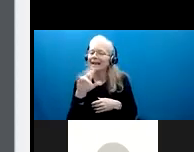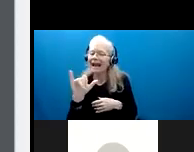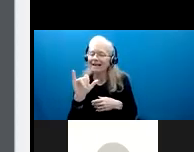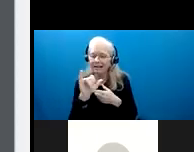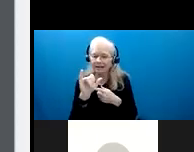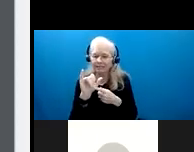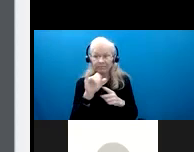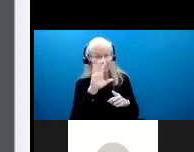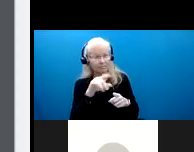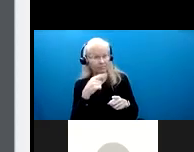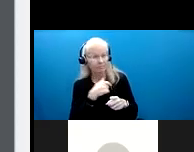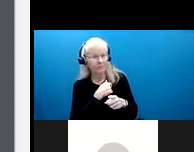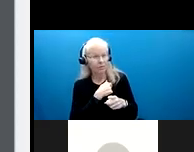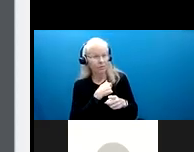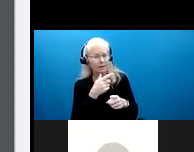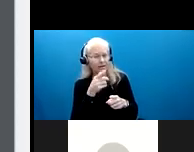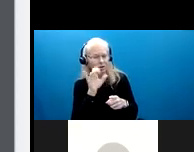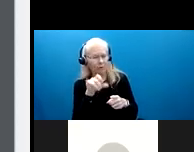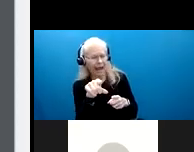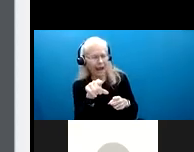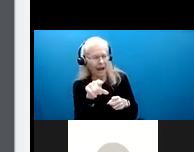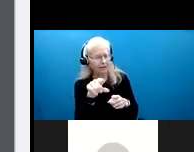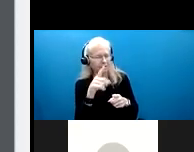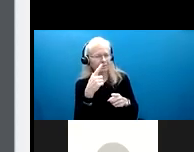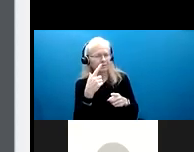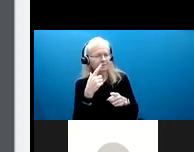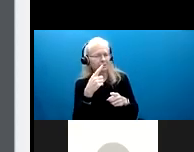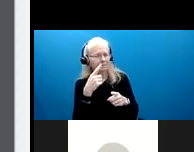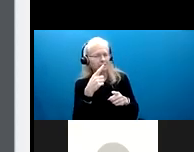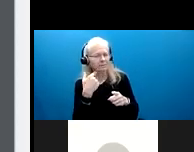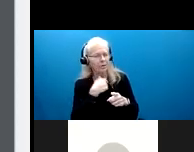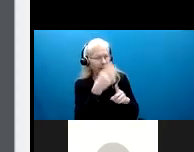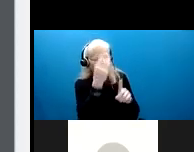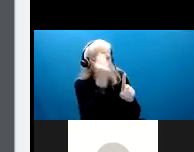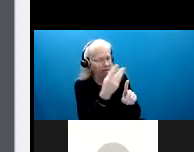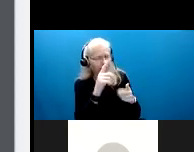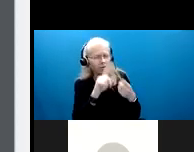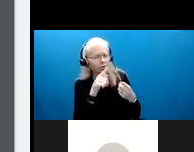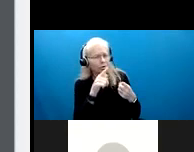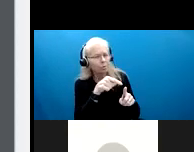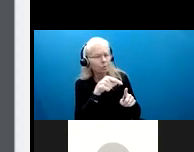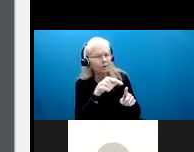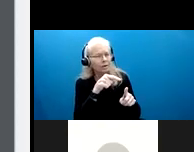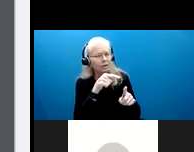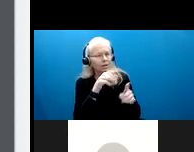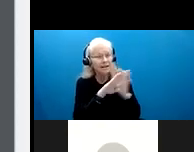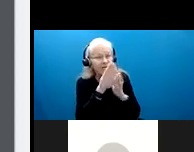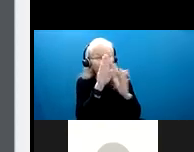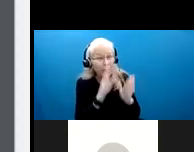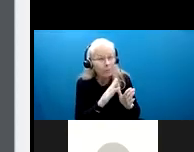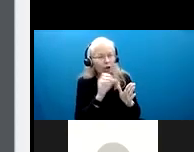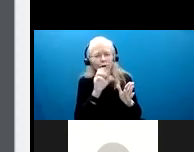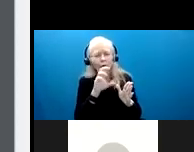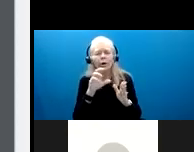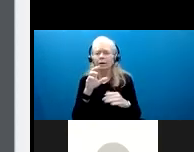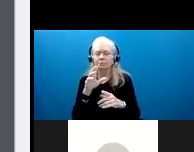this to the developers? What about the mom and pops that want Yes, an ADU, right? of course, of course.